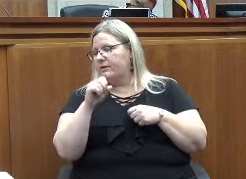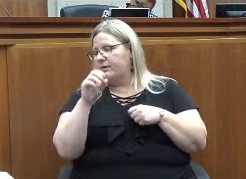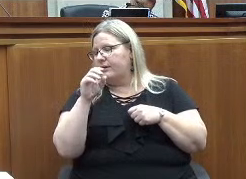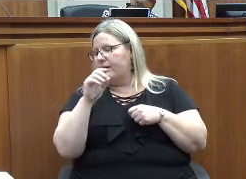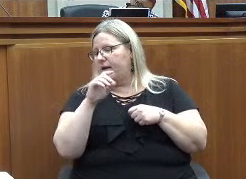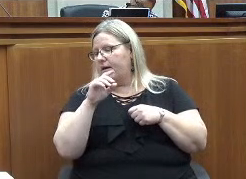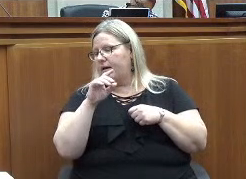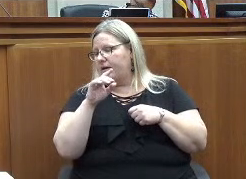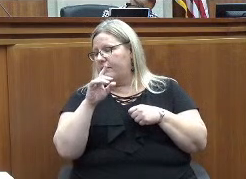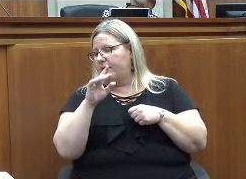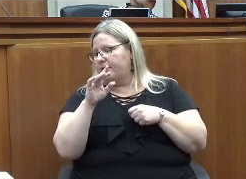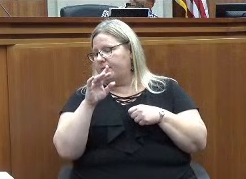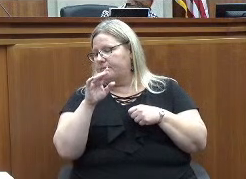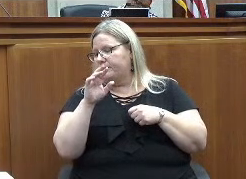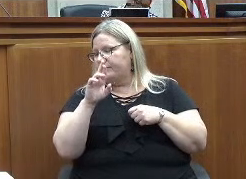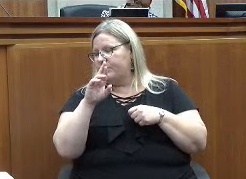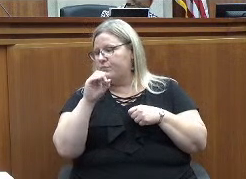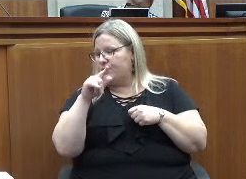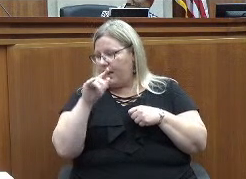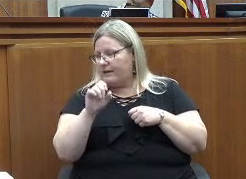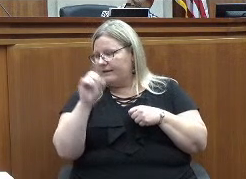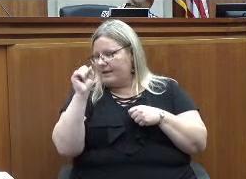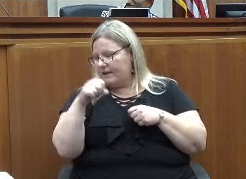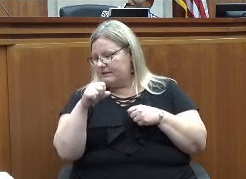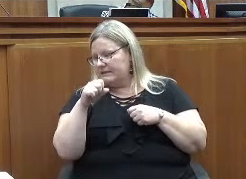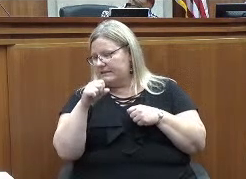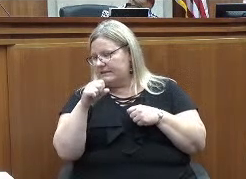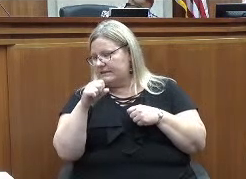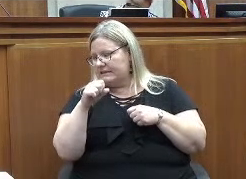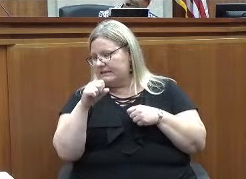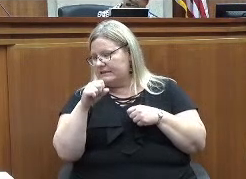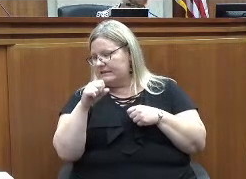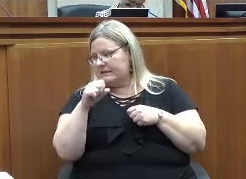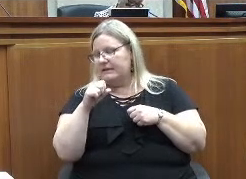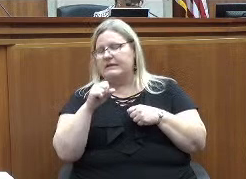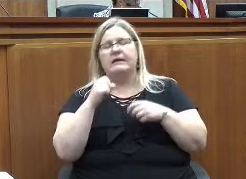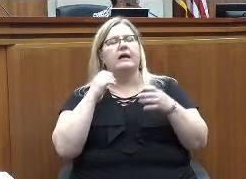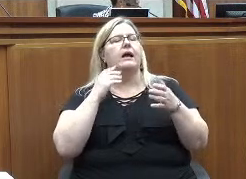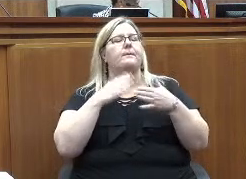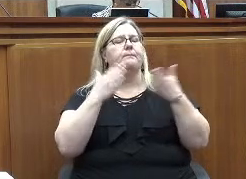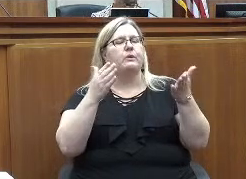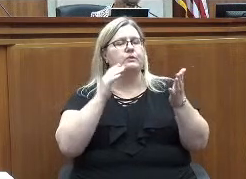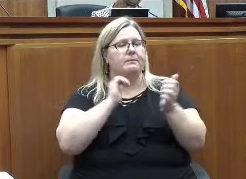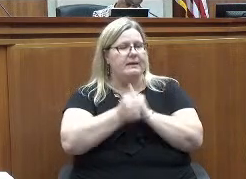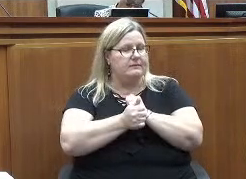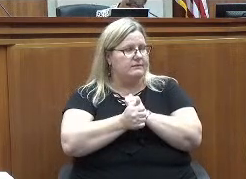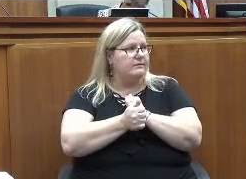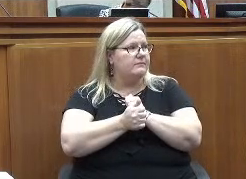Boyd is not in attendance. You have a motion passed. Thank you.